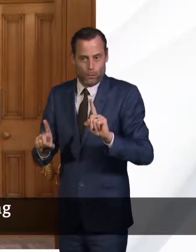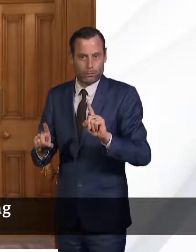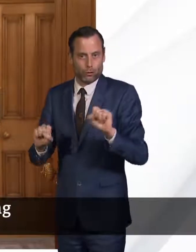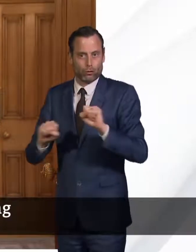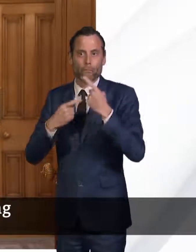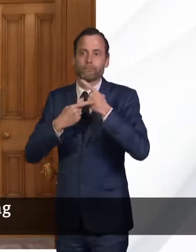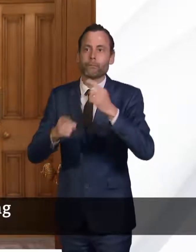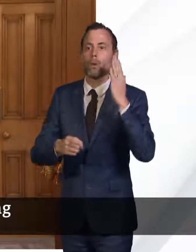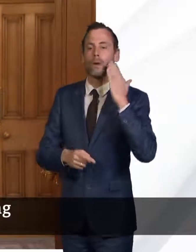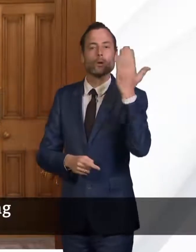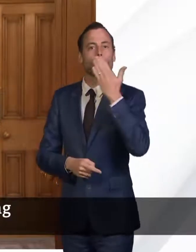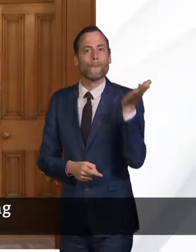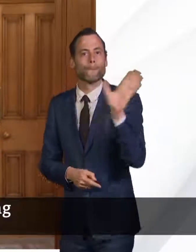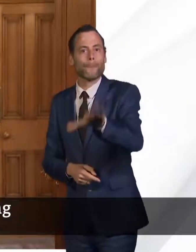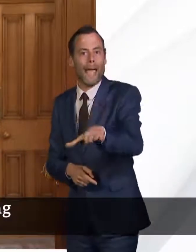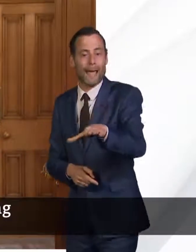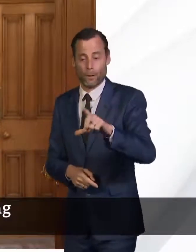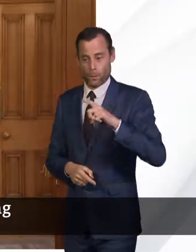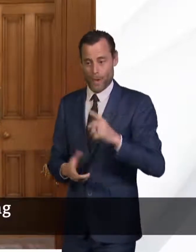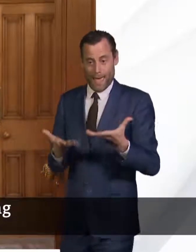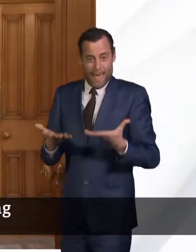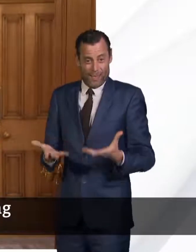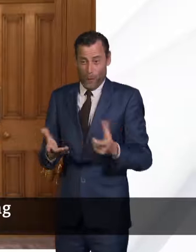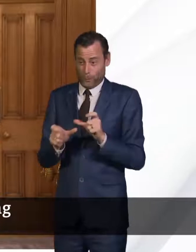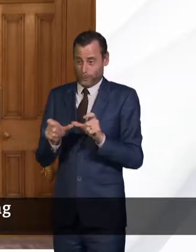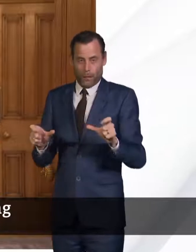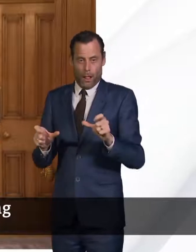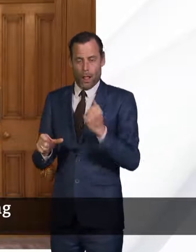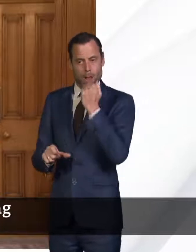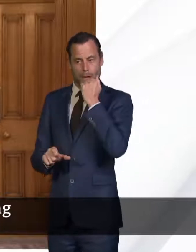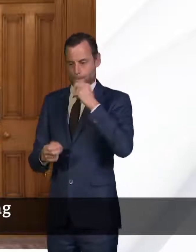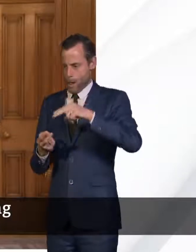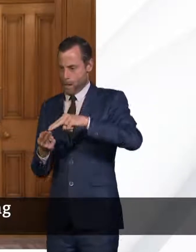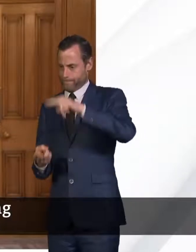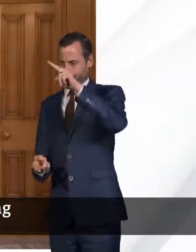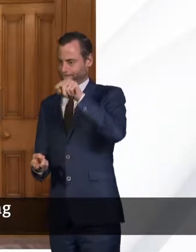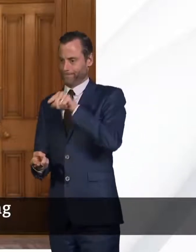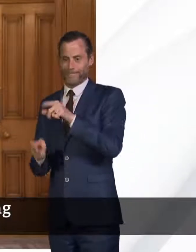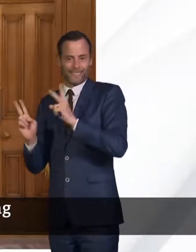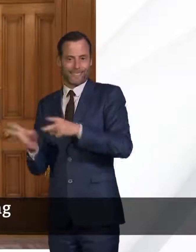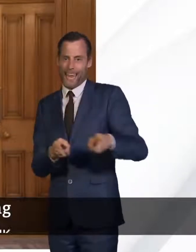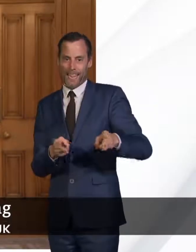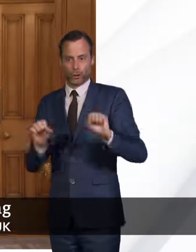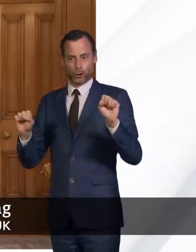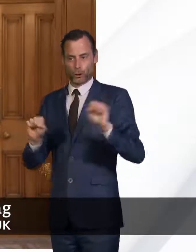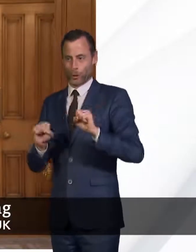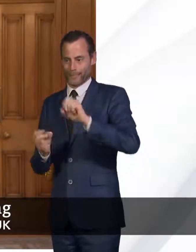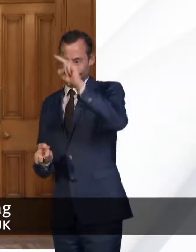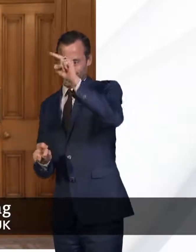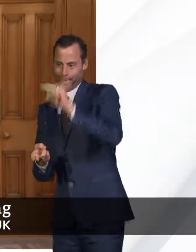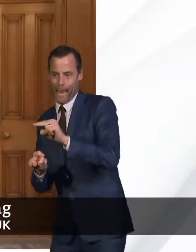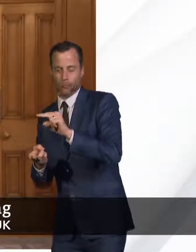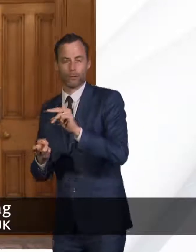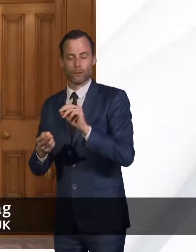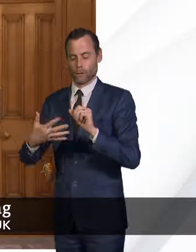still too many deaths each day, and the 5 tests that we set out haven't been met. Now, I